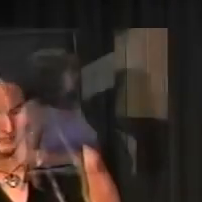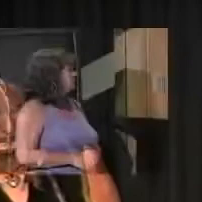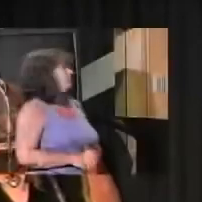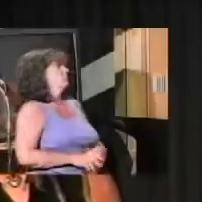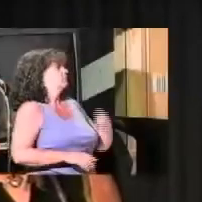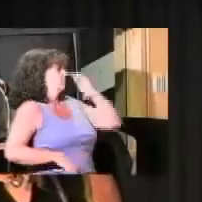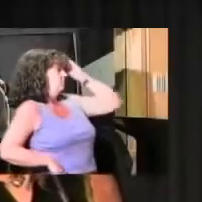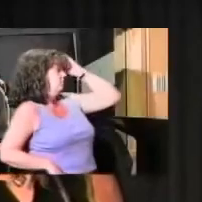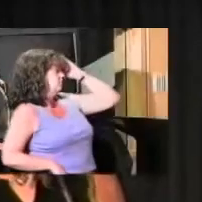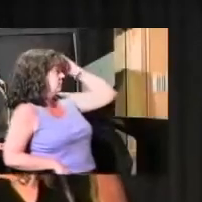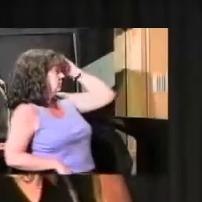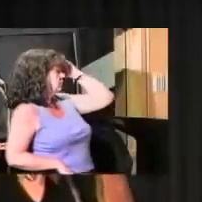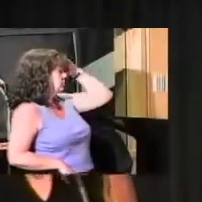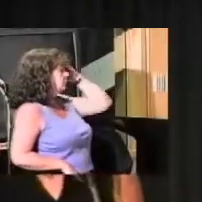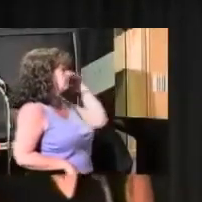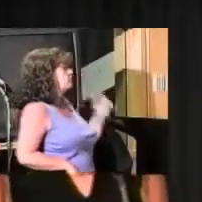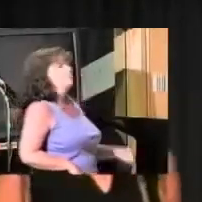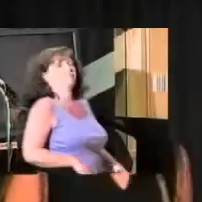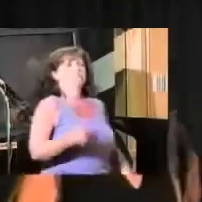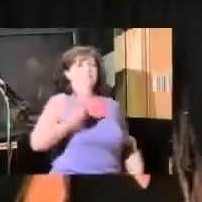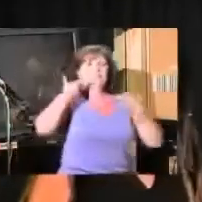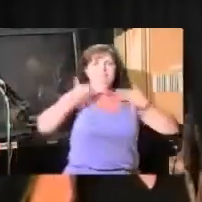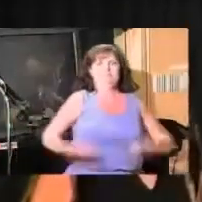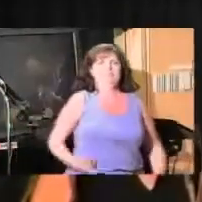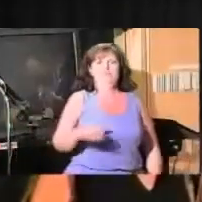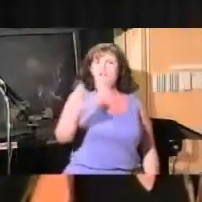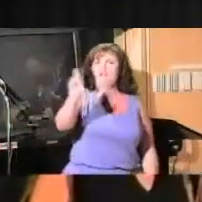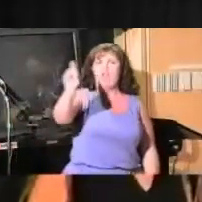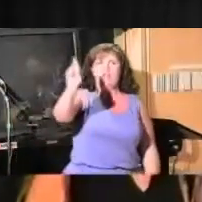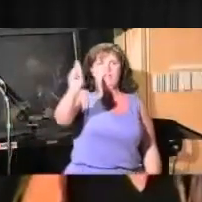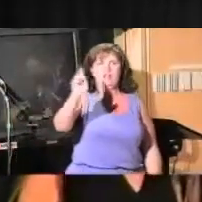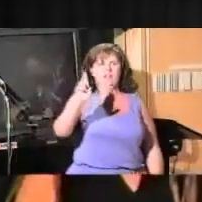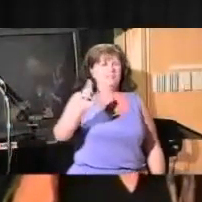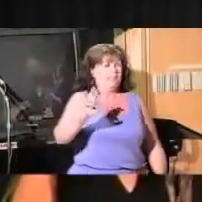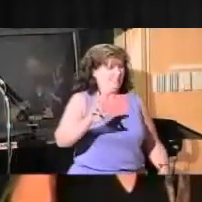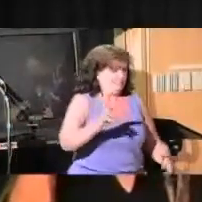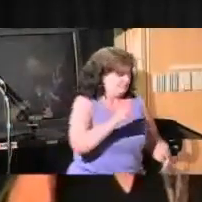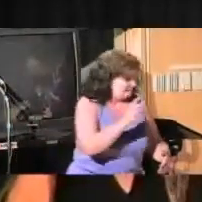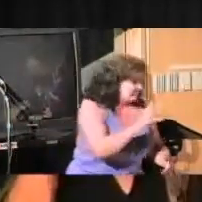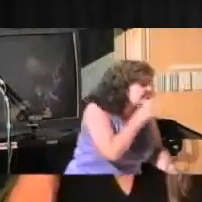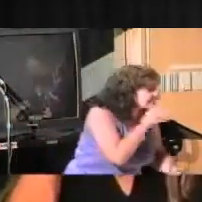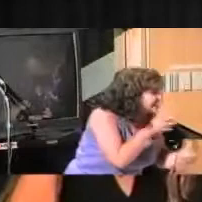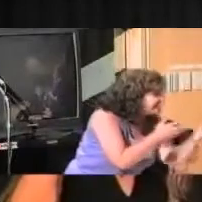meets up with Ronnie, just Ronnie. Come again?